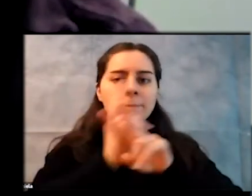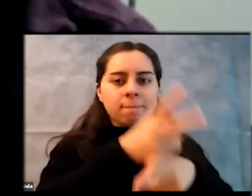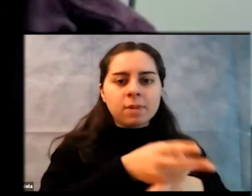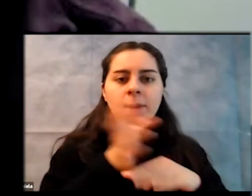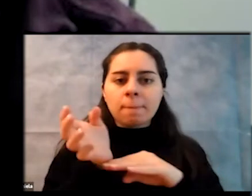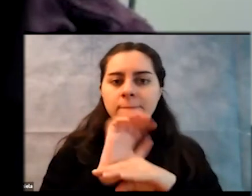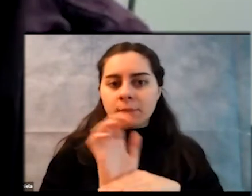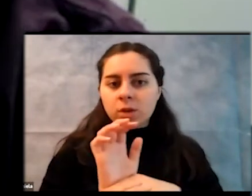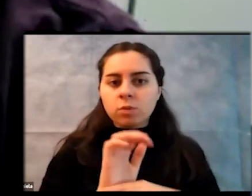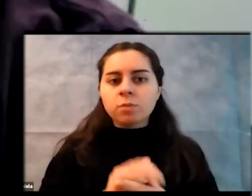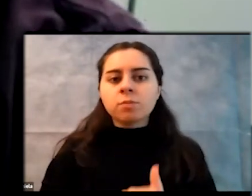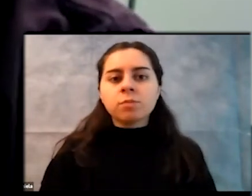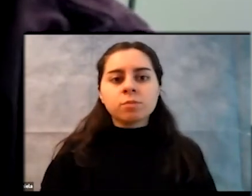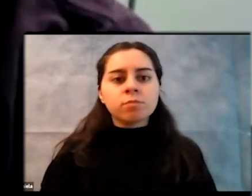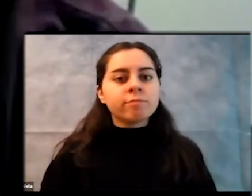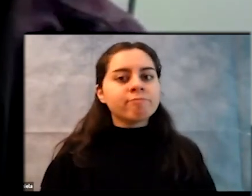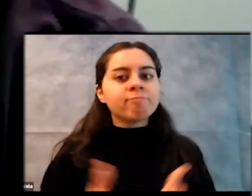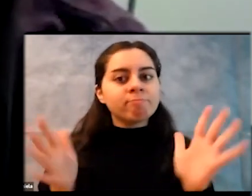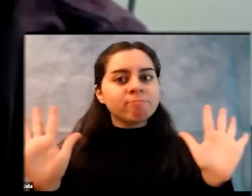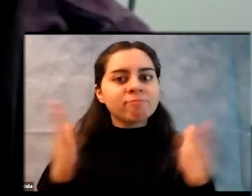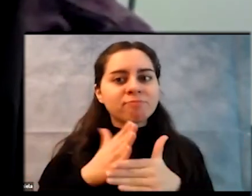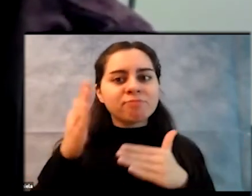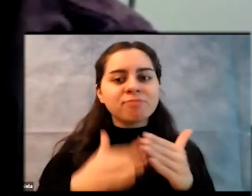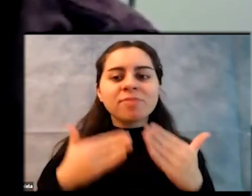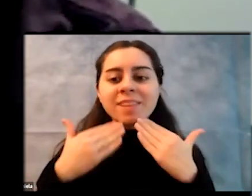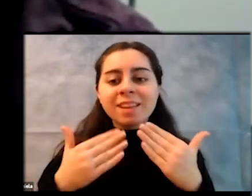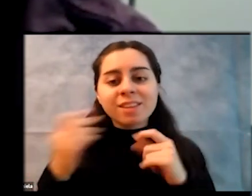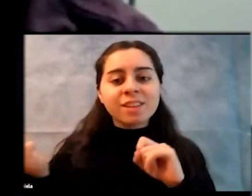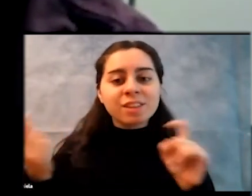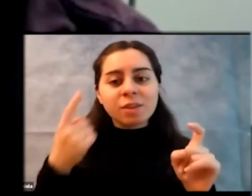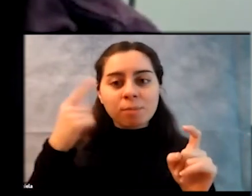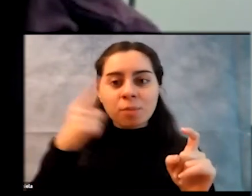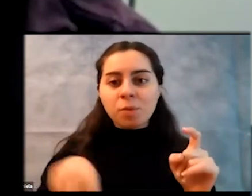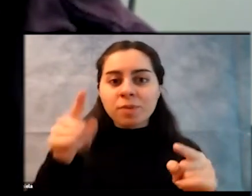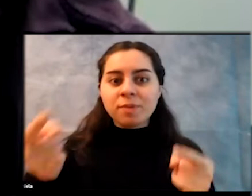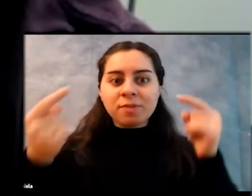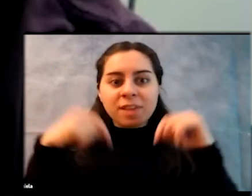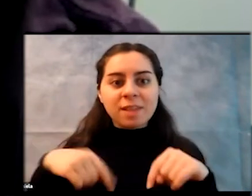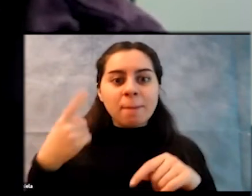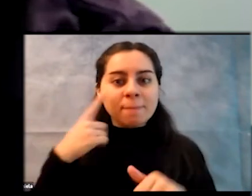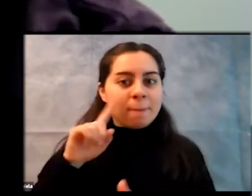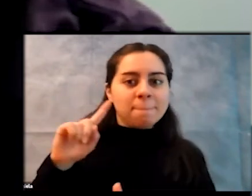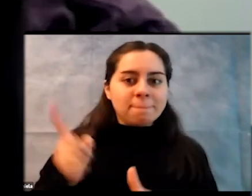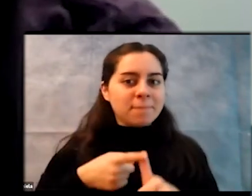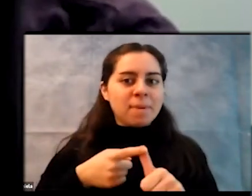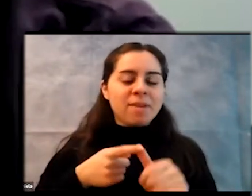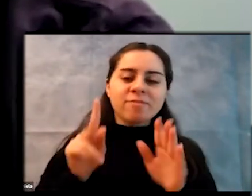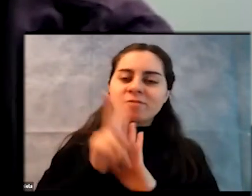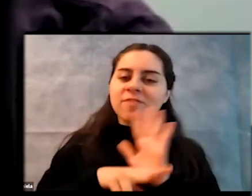But aside from that, thank you everyone for making this a very successful first unboxing